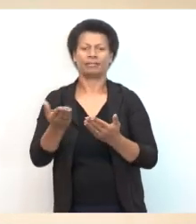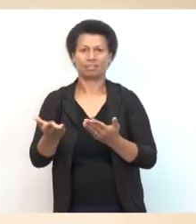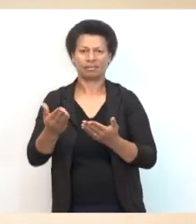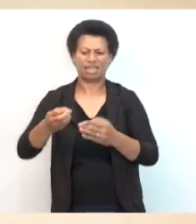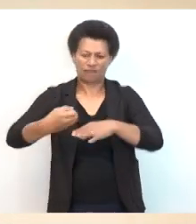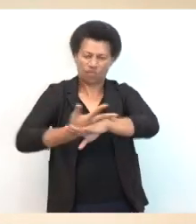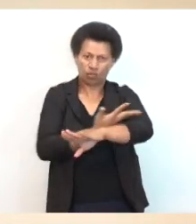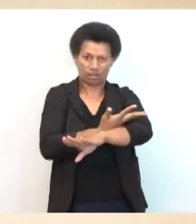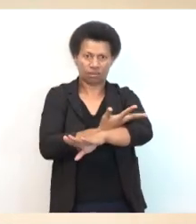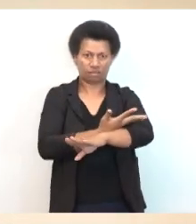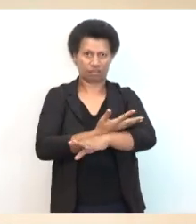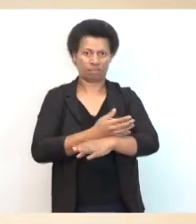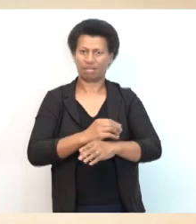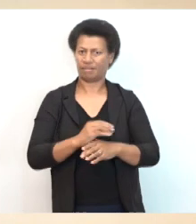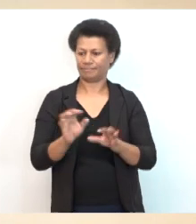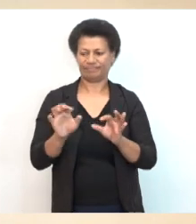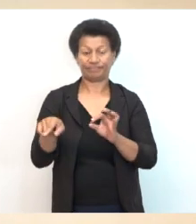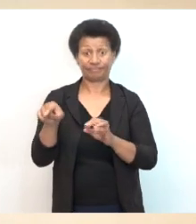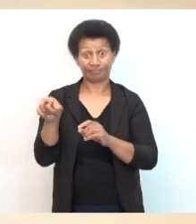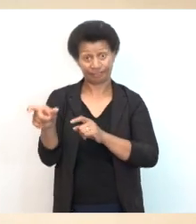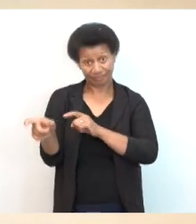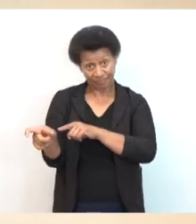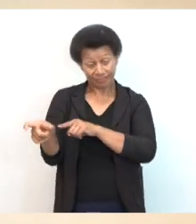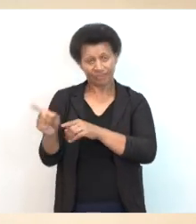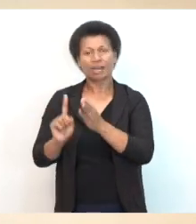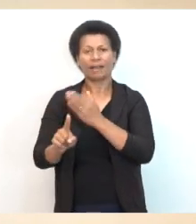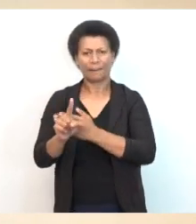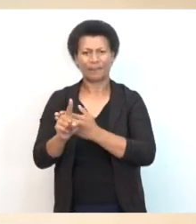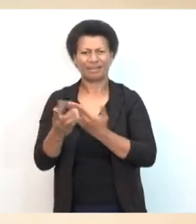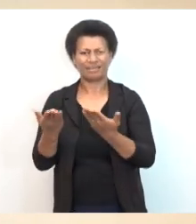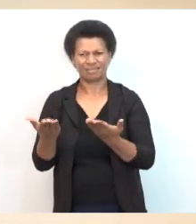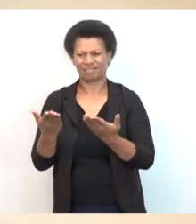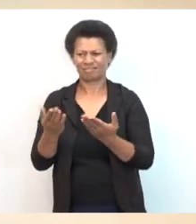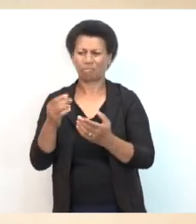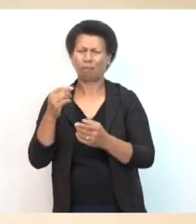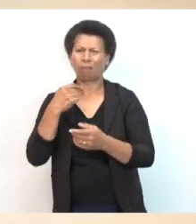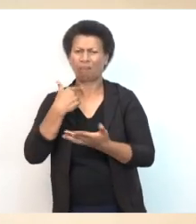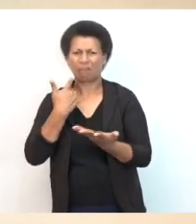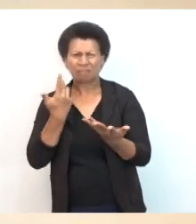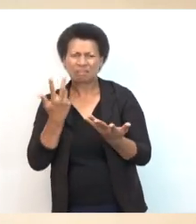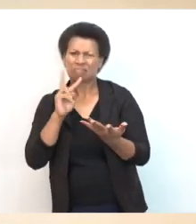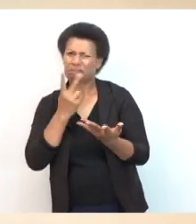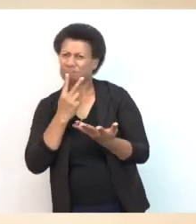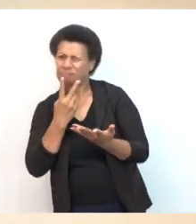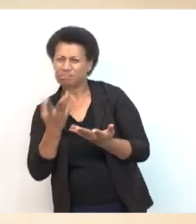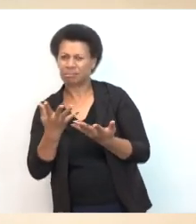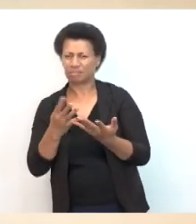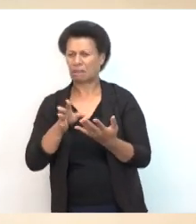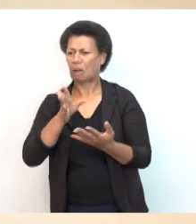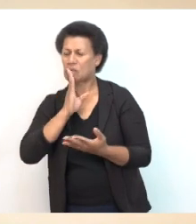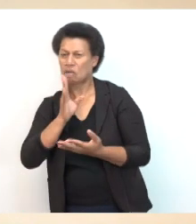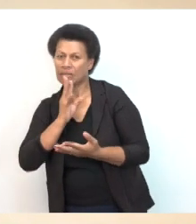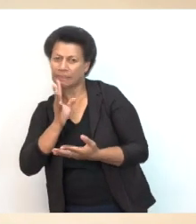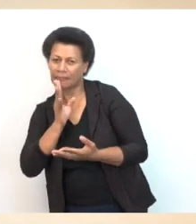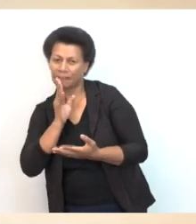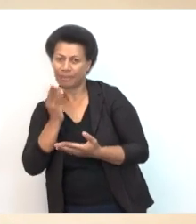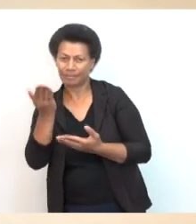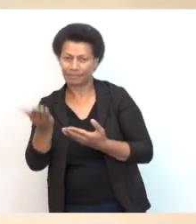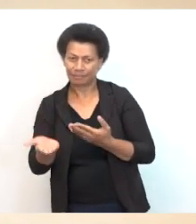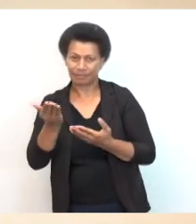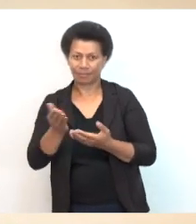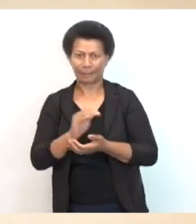Mr. Kayum made baseless allegations based on unnamed sources, which is no better than gossip.